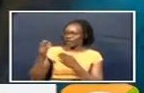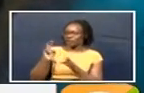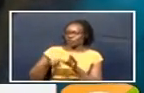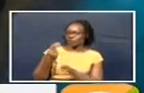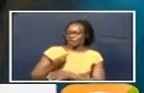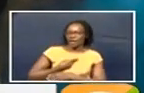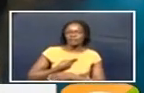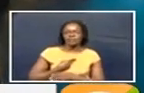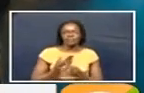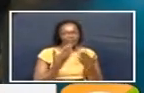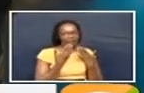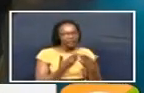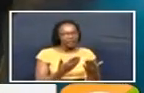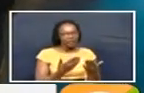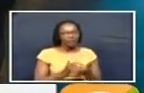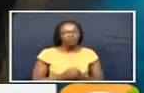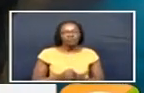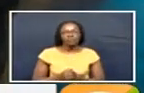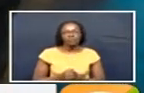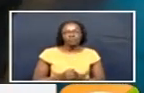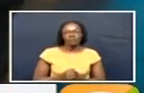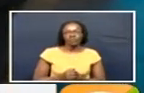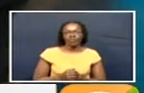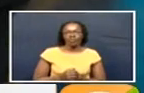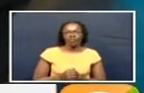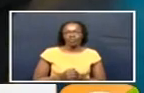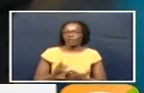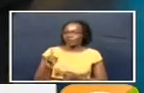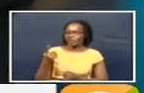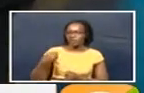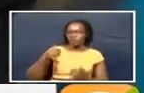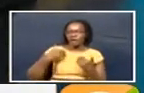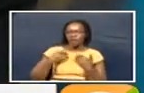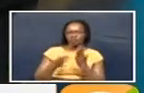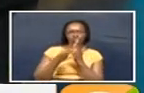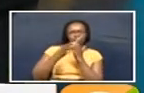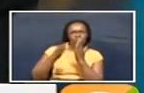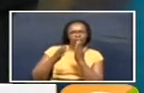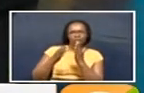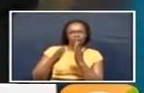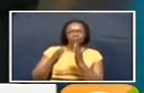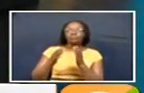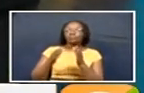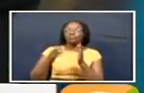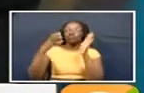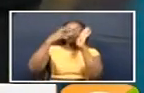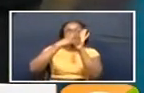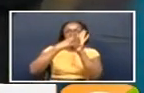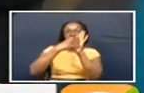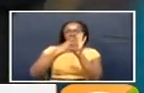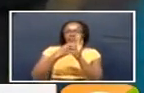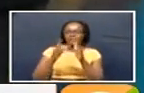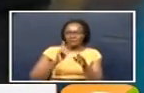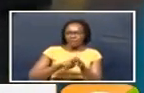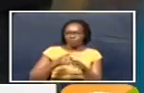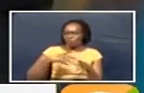Sure, thank you. So of interest is the fact that there's a very prominent billboard on your way to Nakuru, which a lot